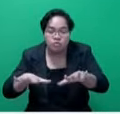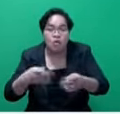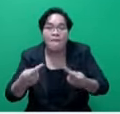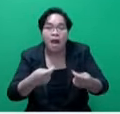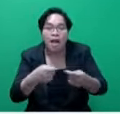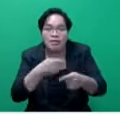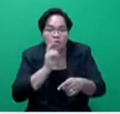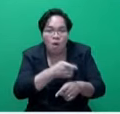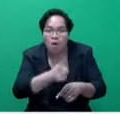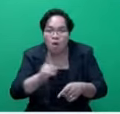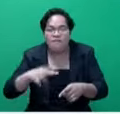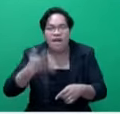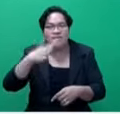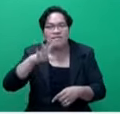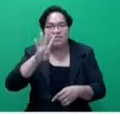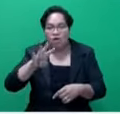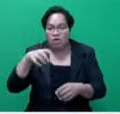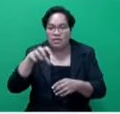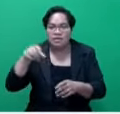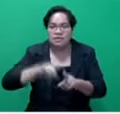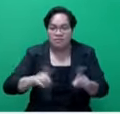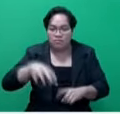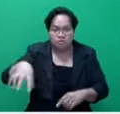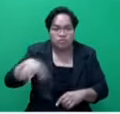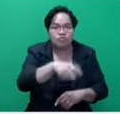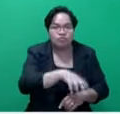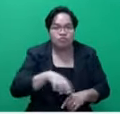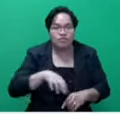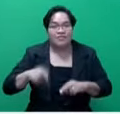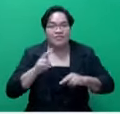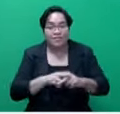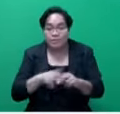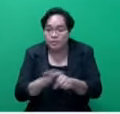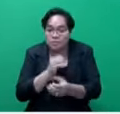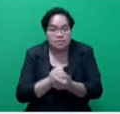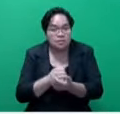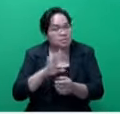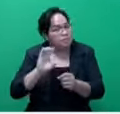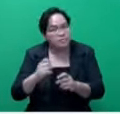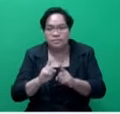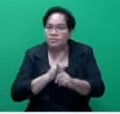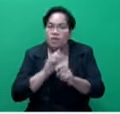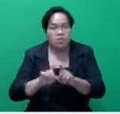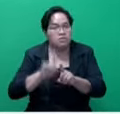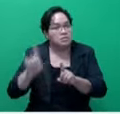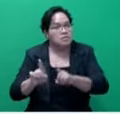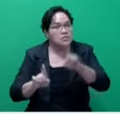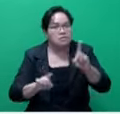vendors across 54 decentralized market sites to ensure social distancing and